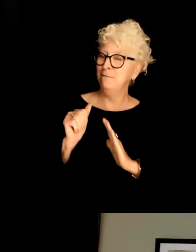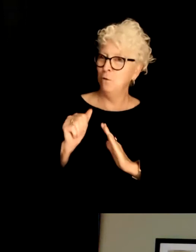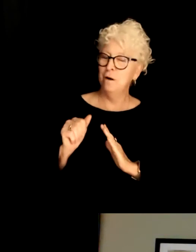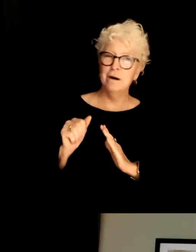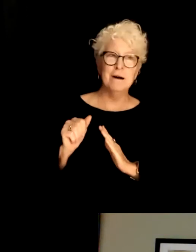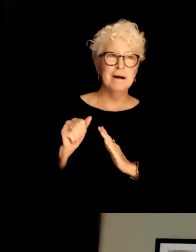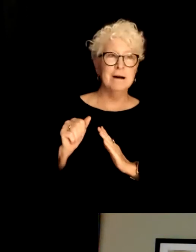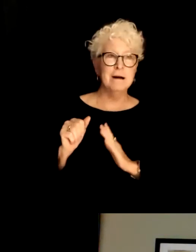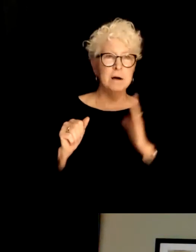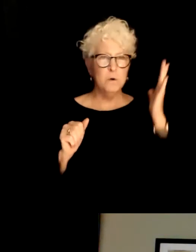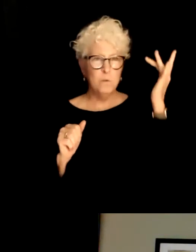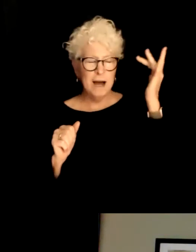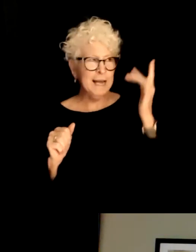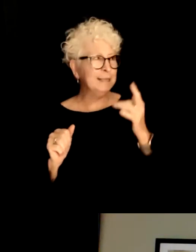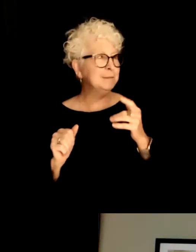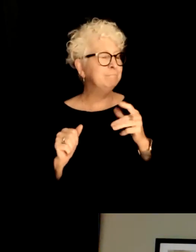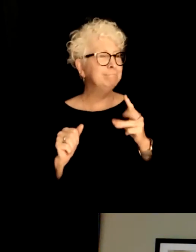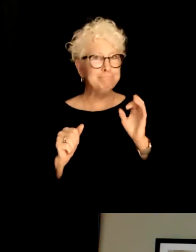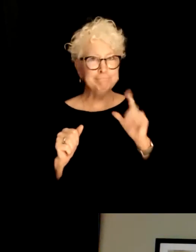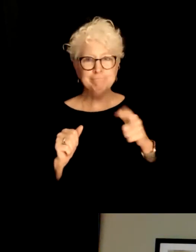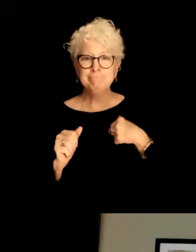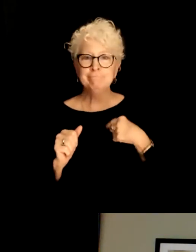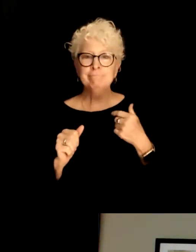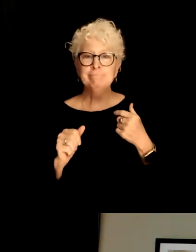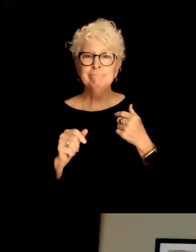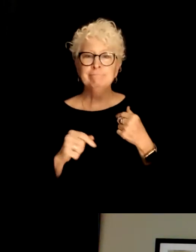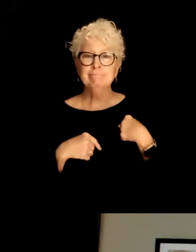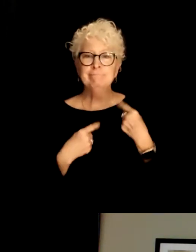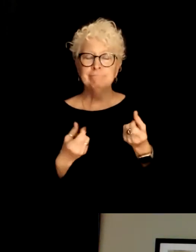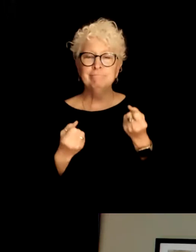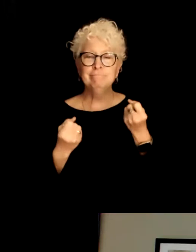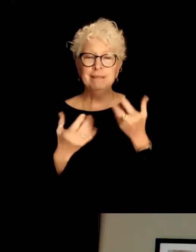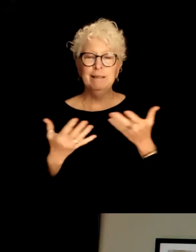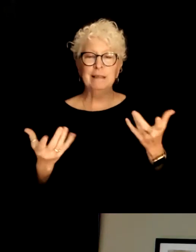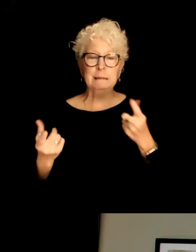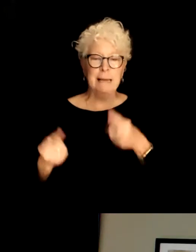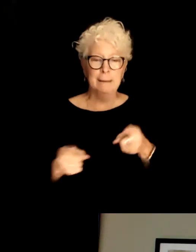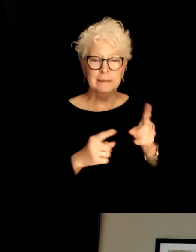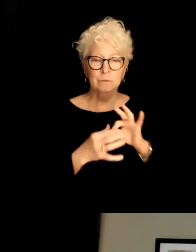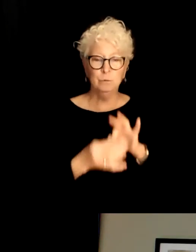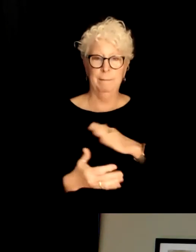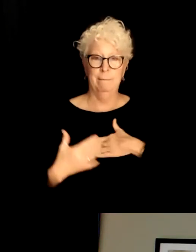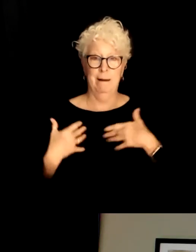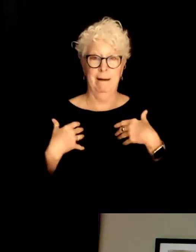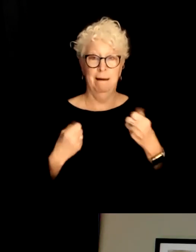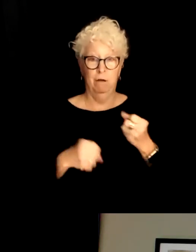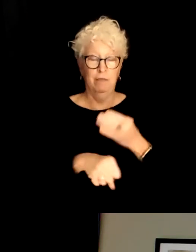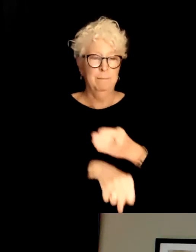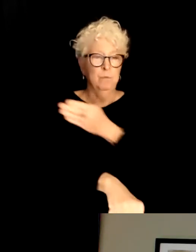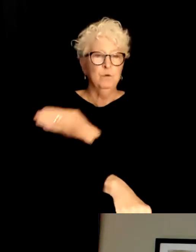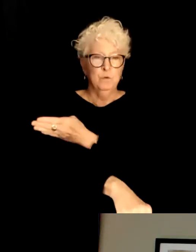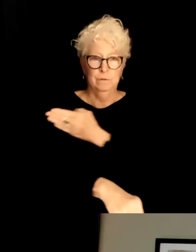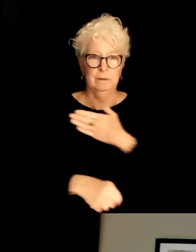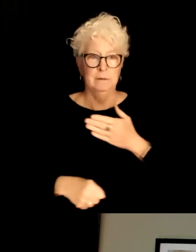one, I've had a lot of personal changes in my health that have significantly improved my quality of